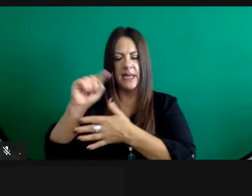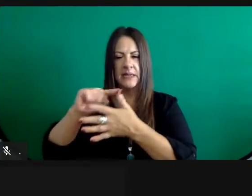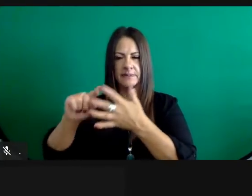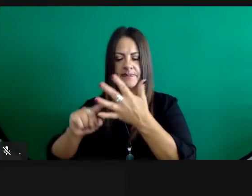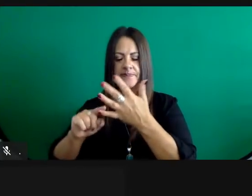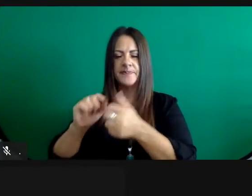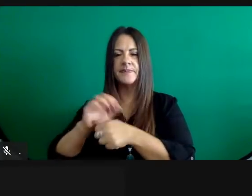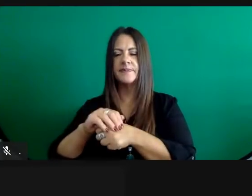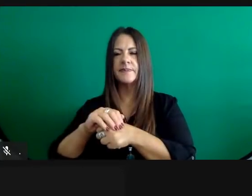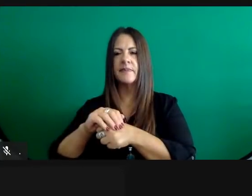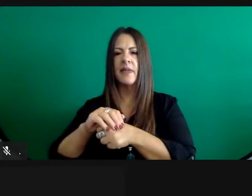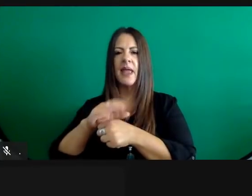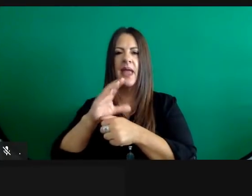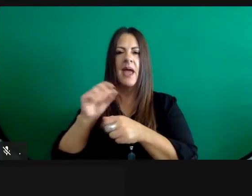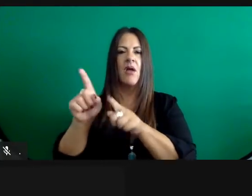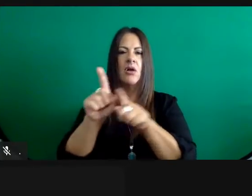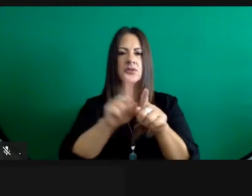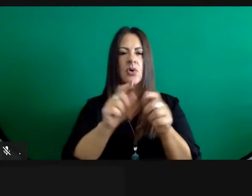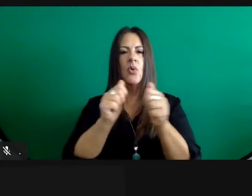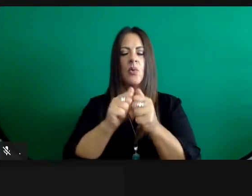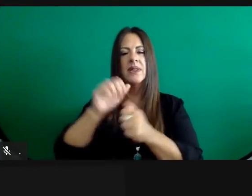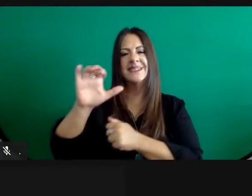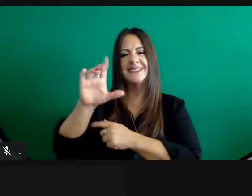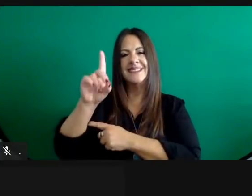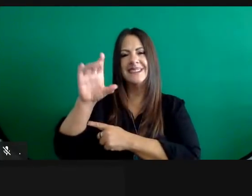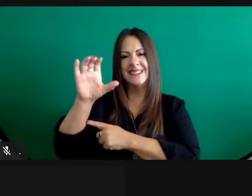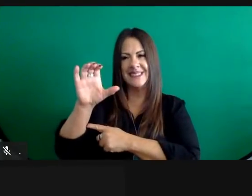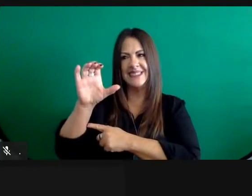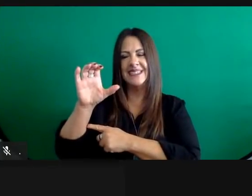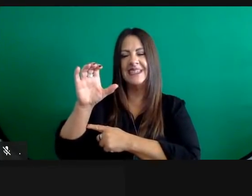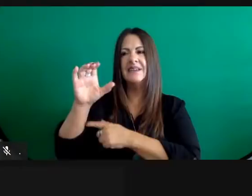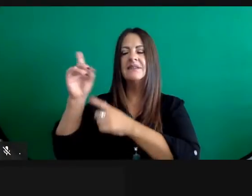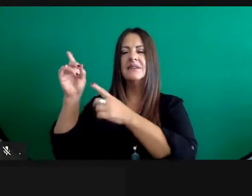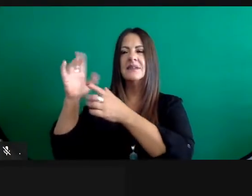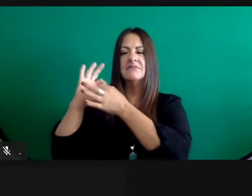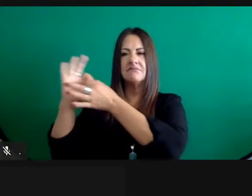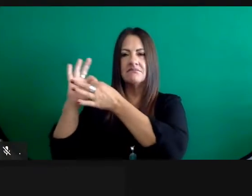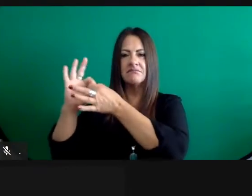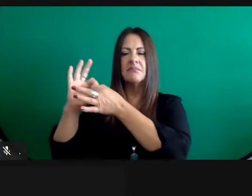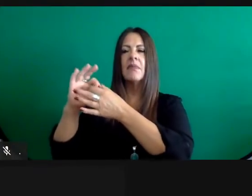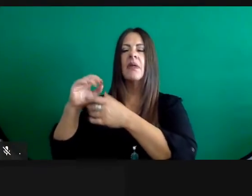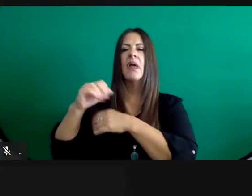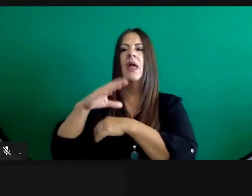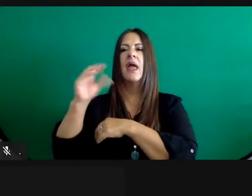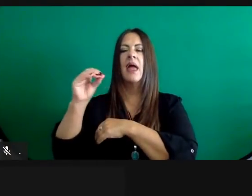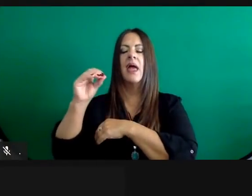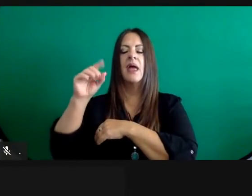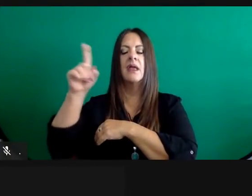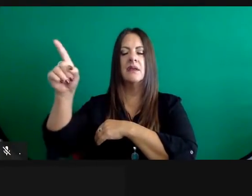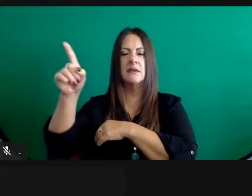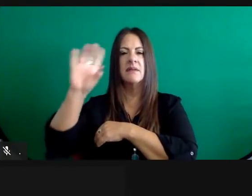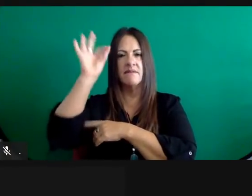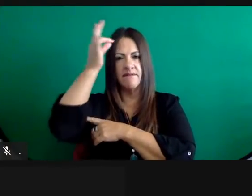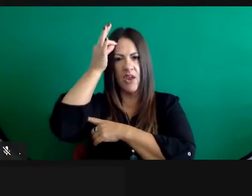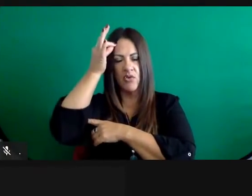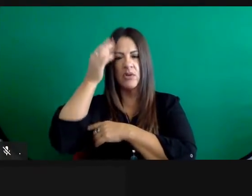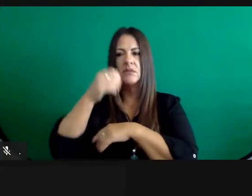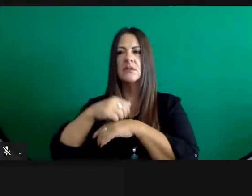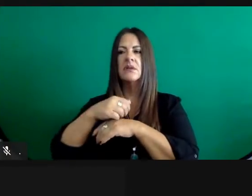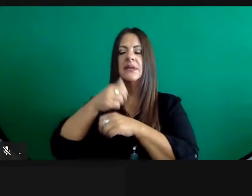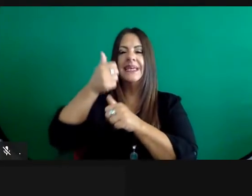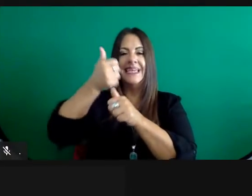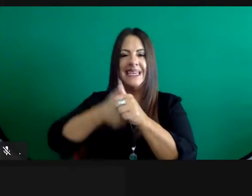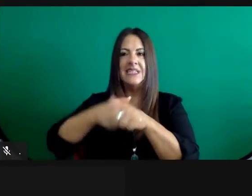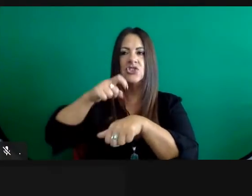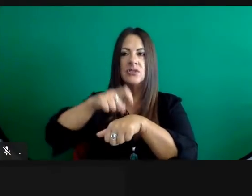certainly with the CDC and Operation Warp Speed leadership around exactly how much we'll receive of each vaccine